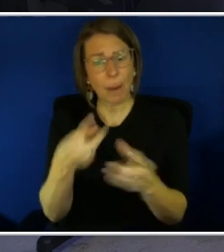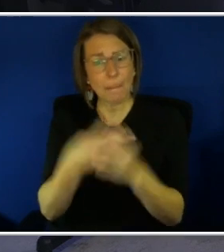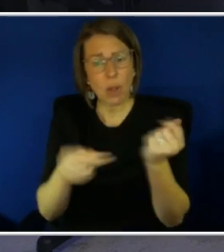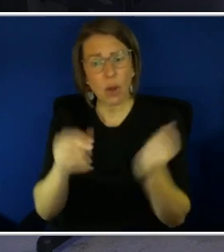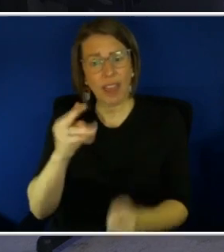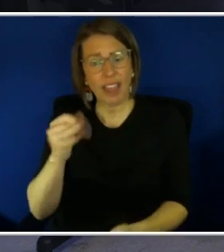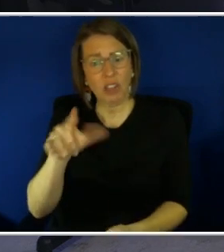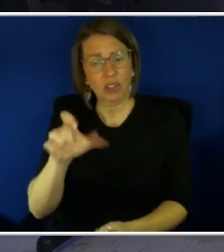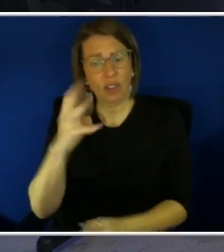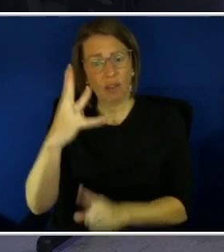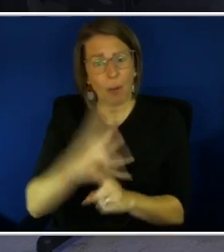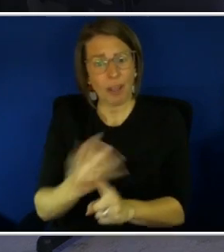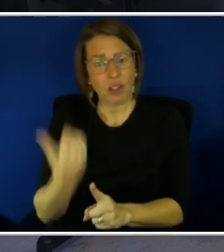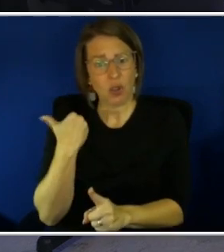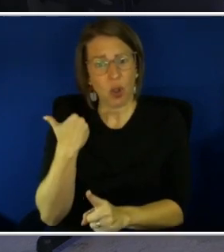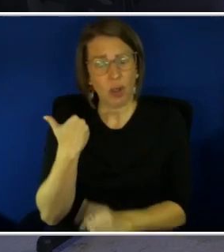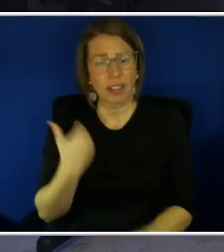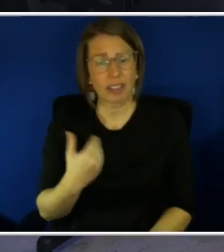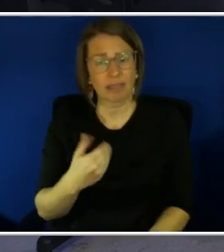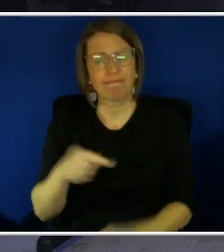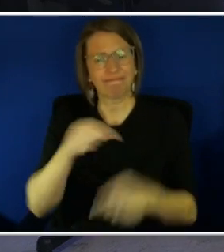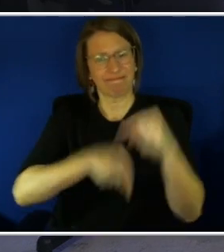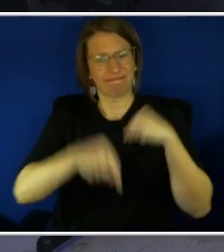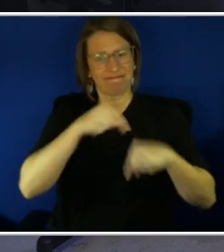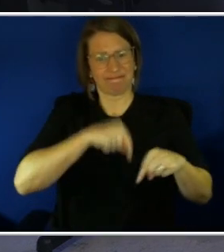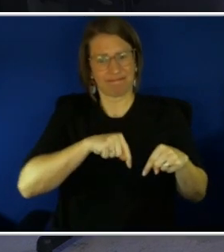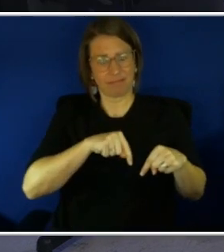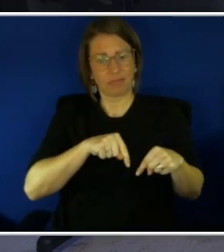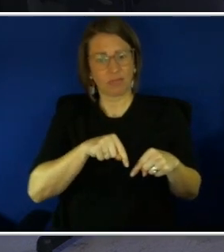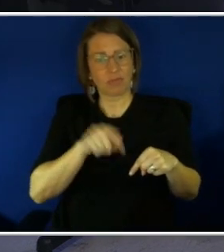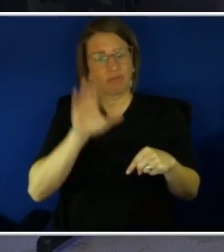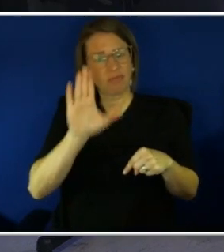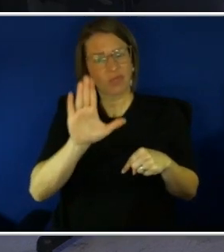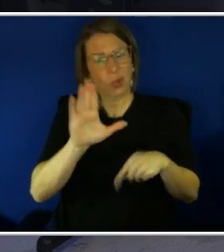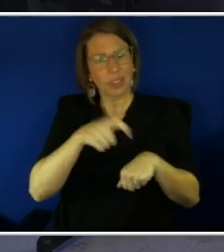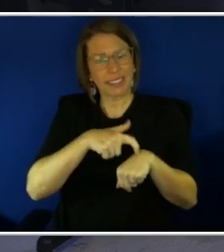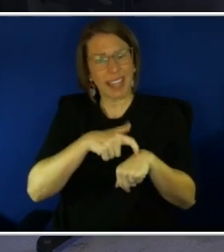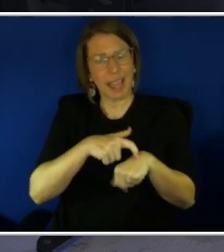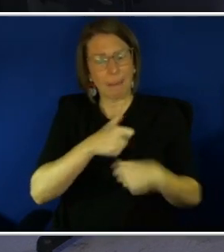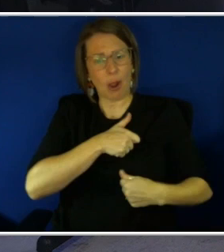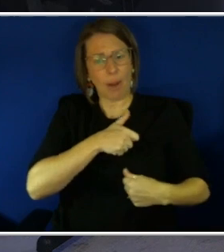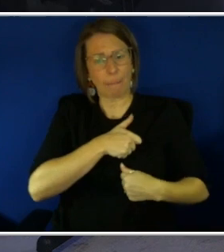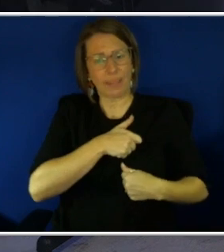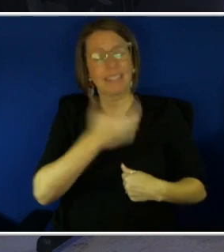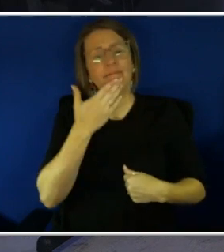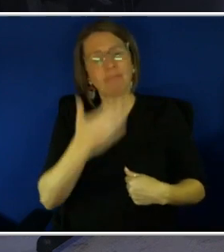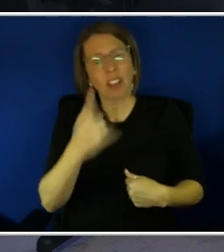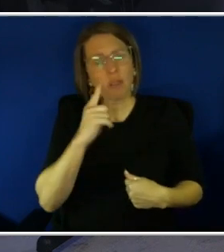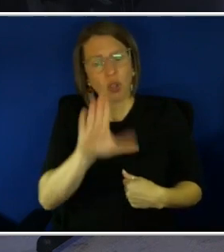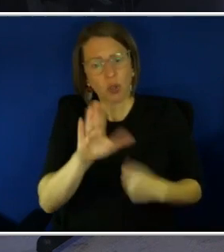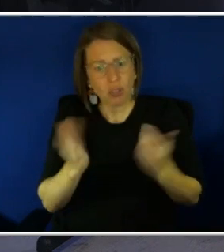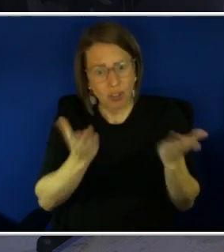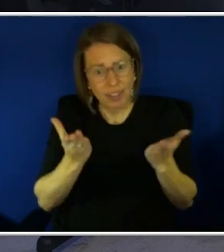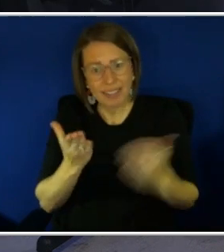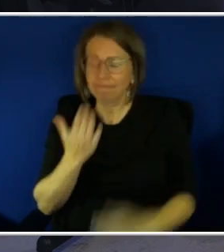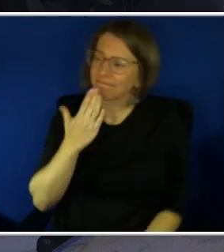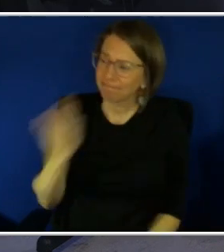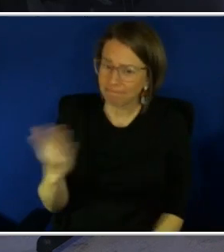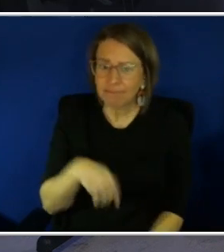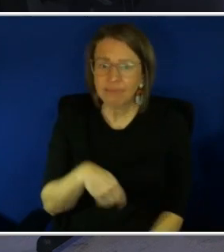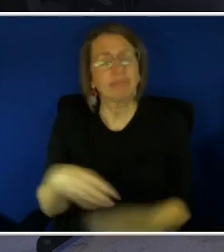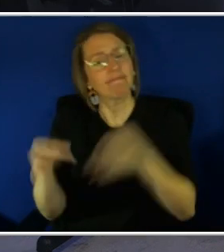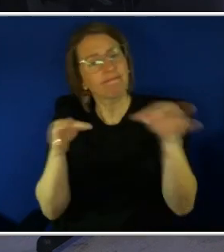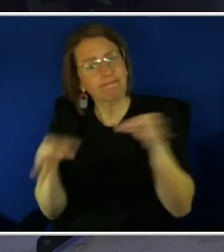to go back up and hear about your time in the Army. So first of all, thank you for your service. Thank you. Just a little bit about what you did in the